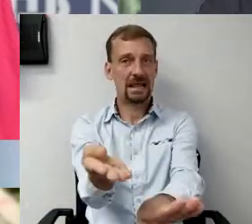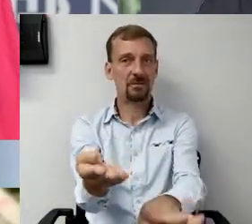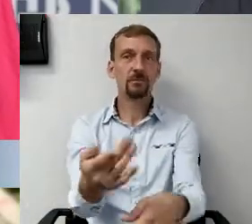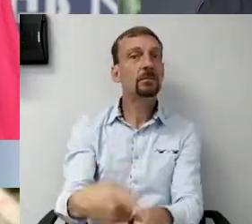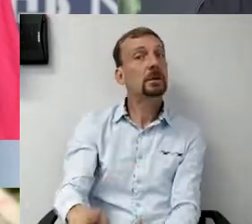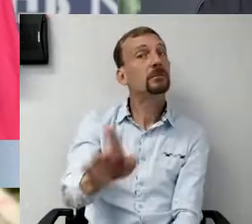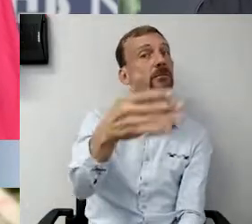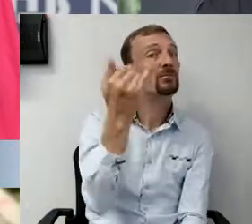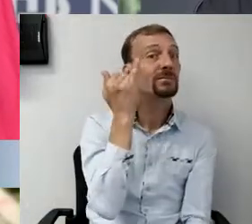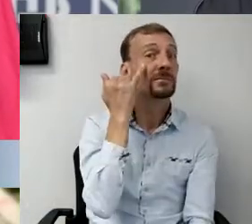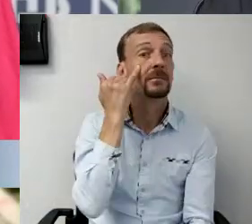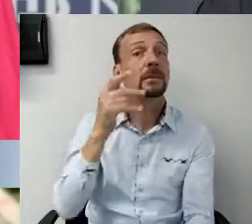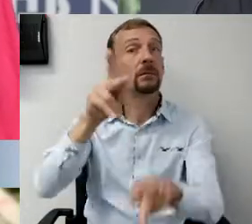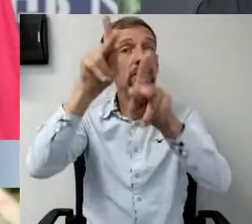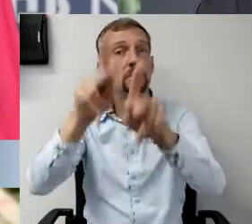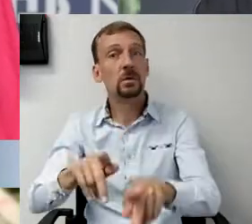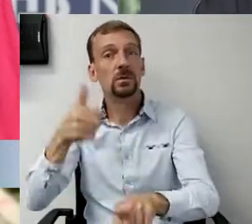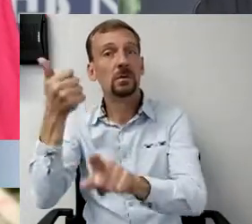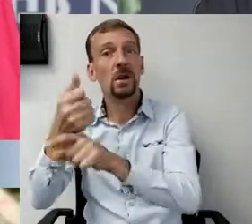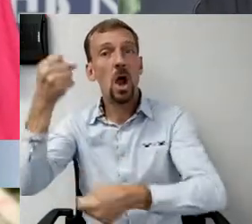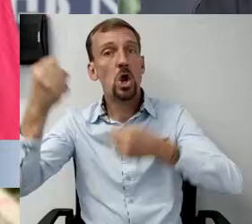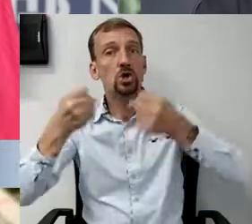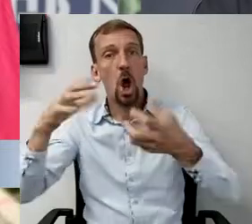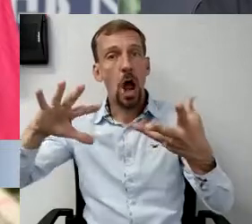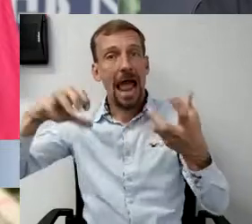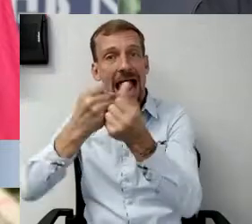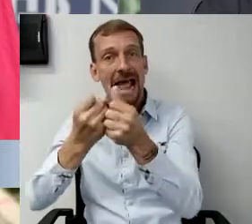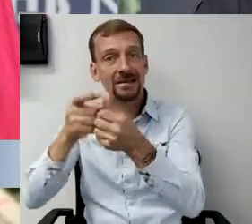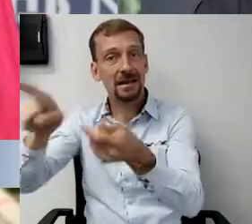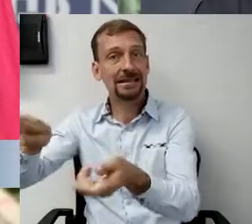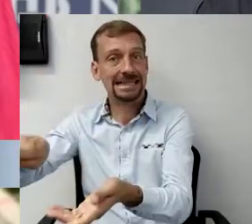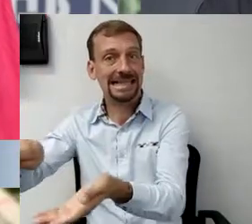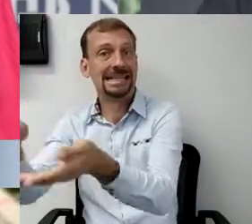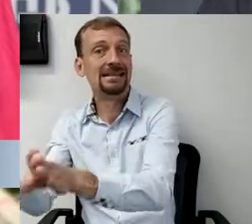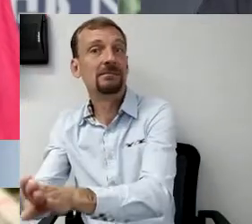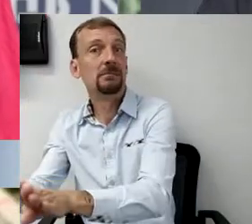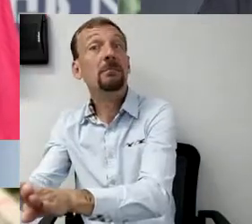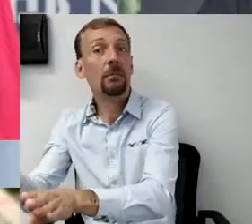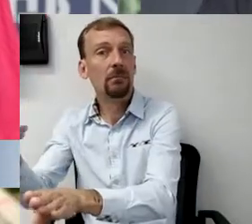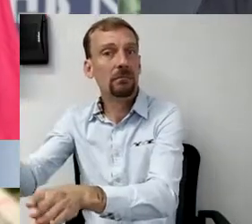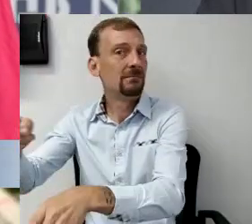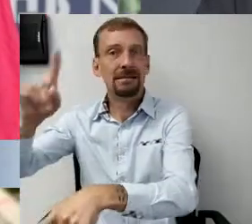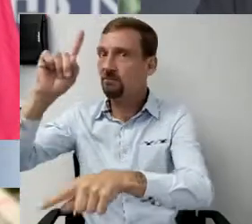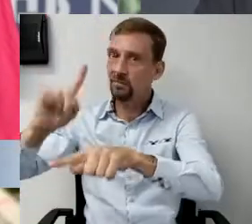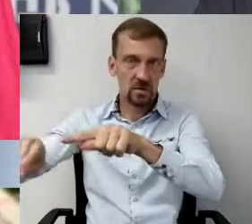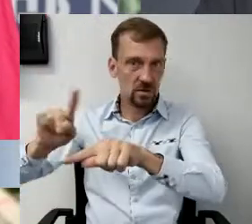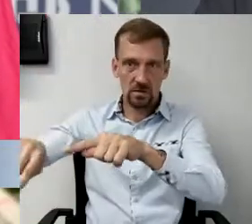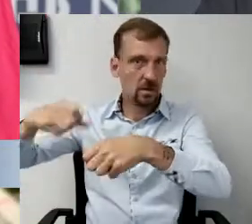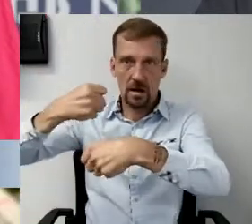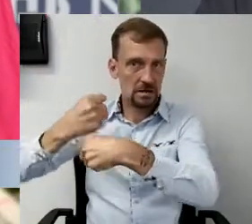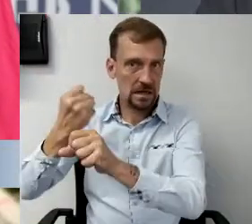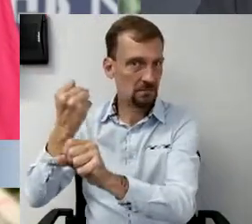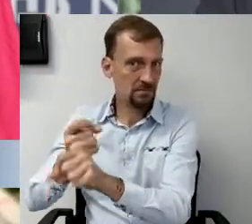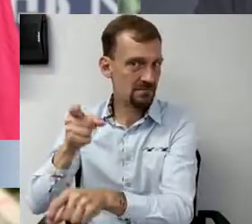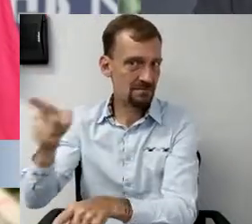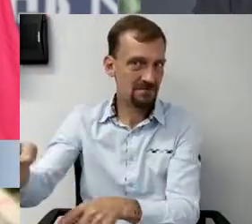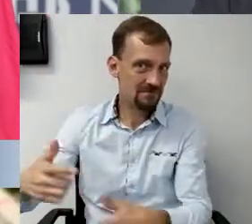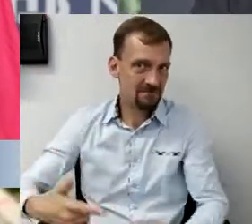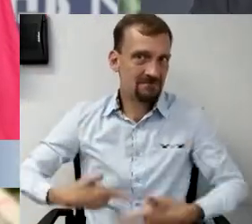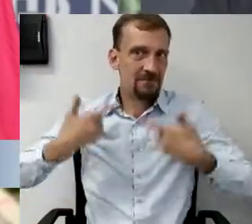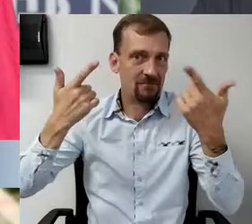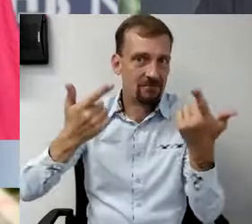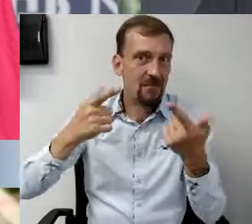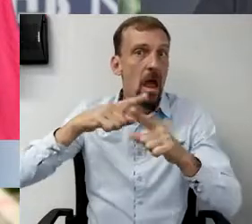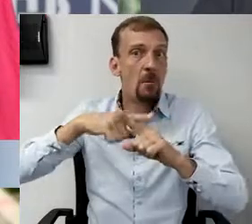came in and we did everything to save them, but we couldn't, and they also tested positive for COVID, we wouldn't call that a COVID